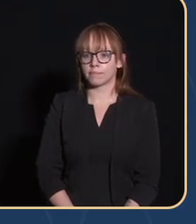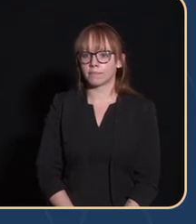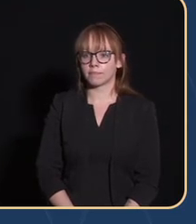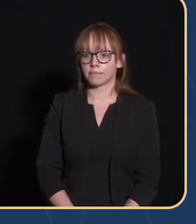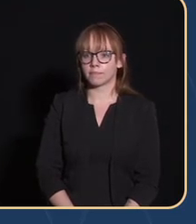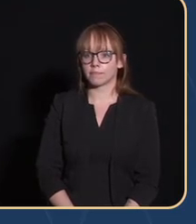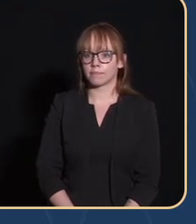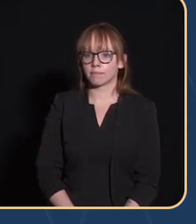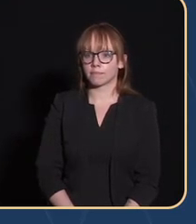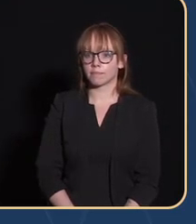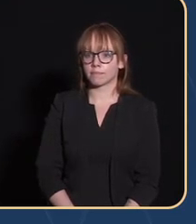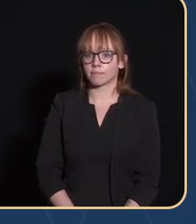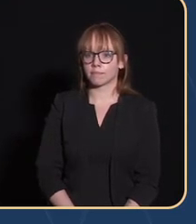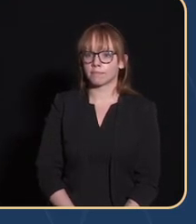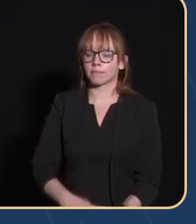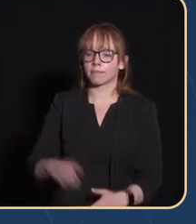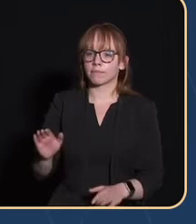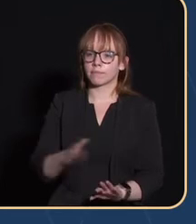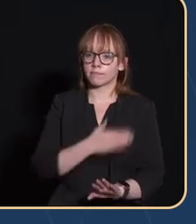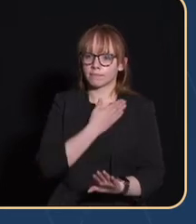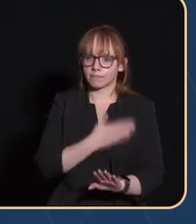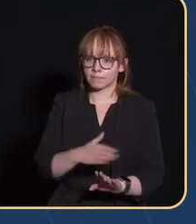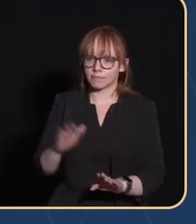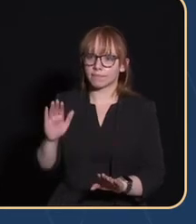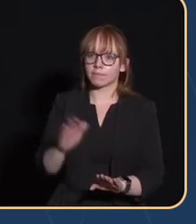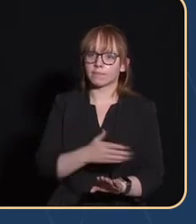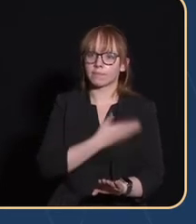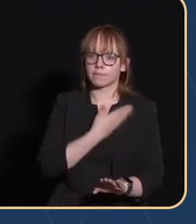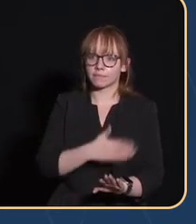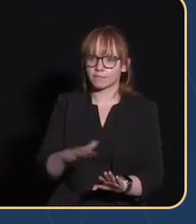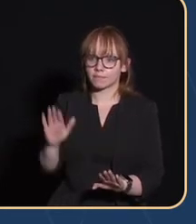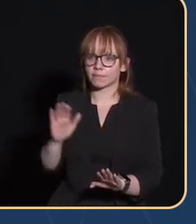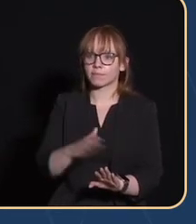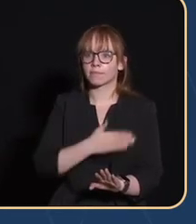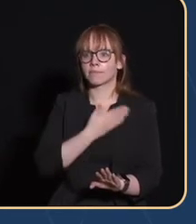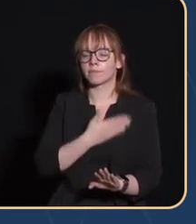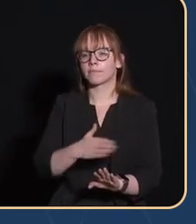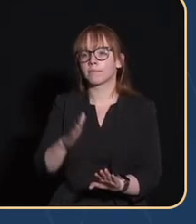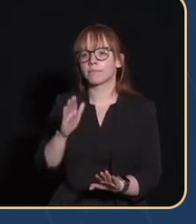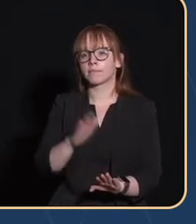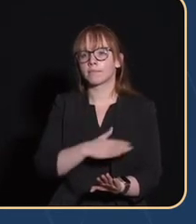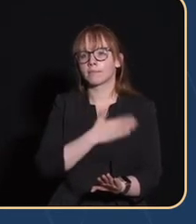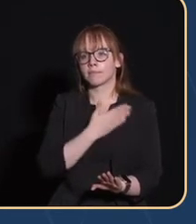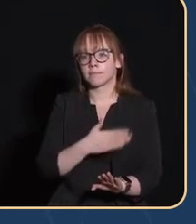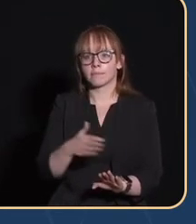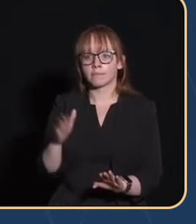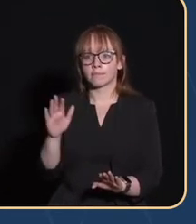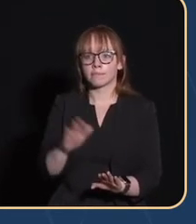Il est belle,